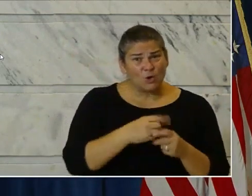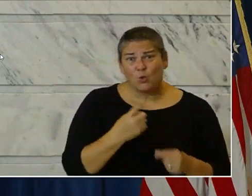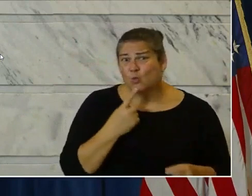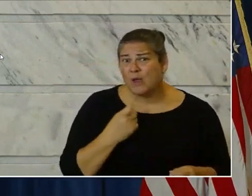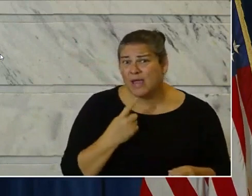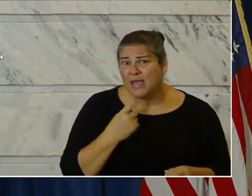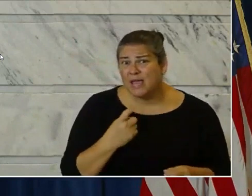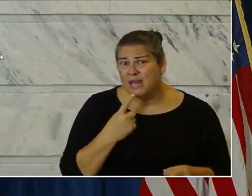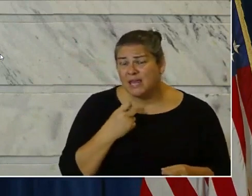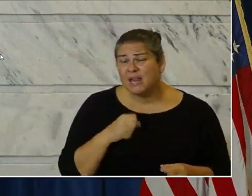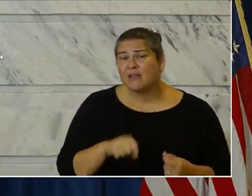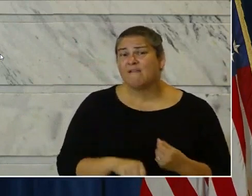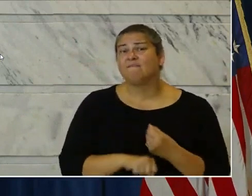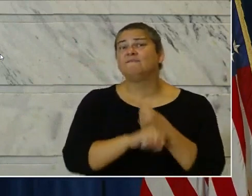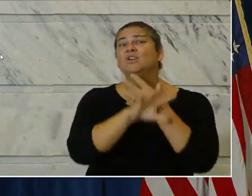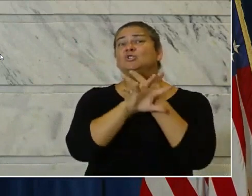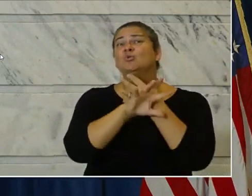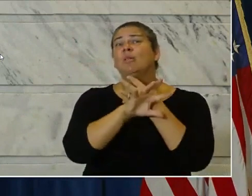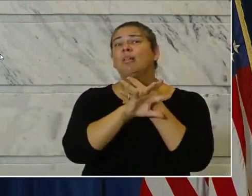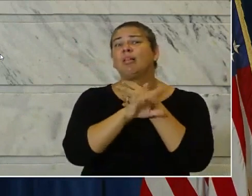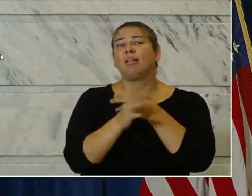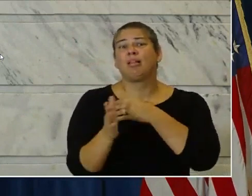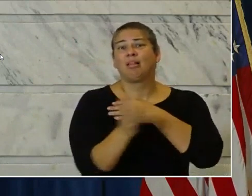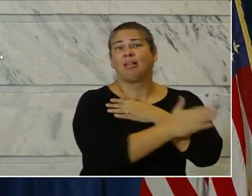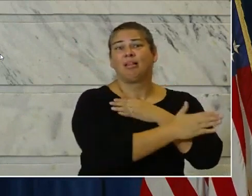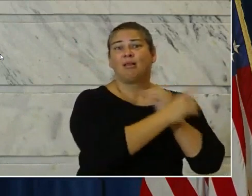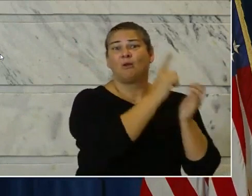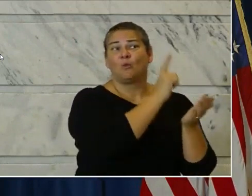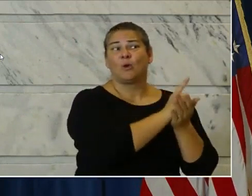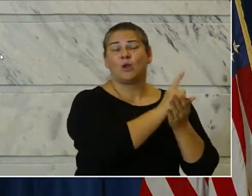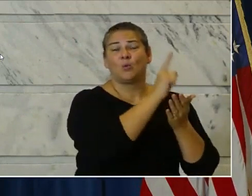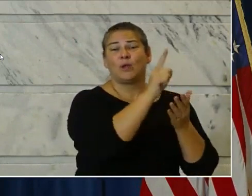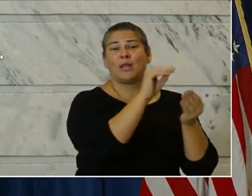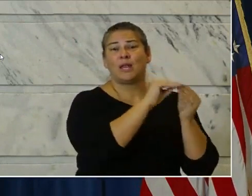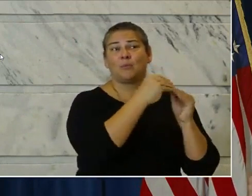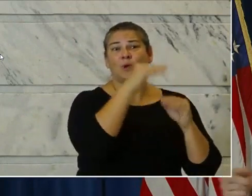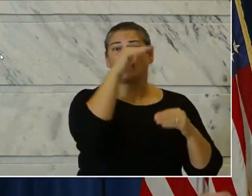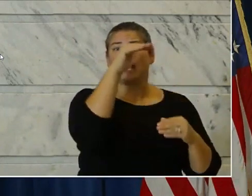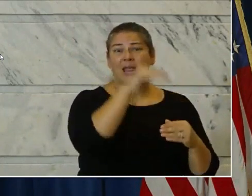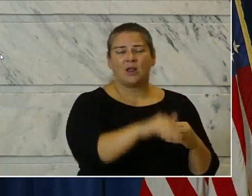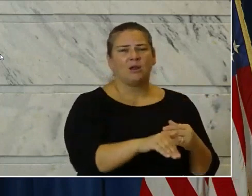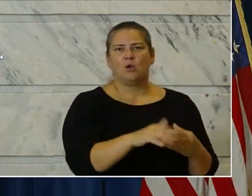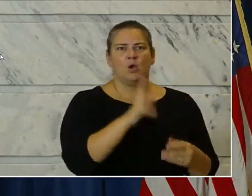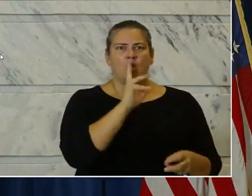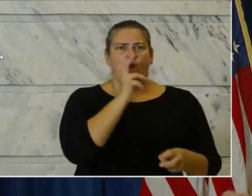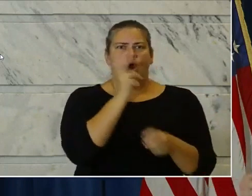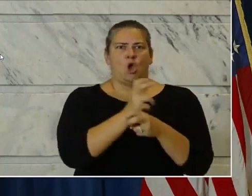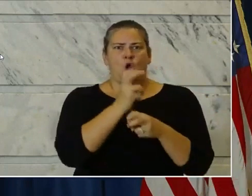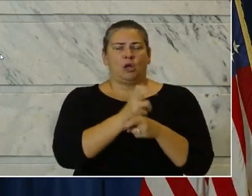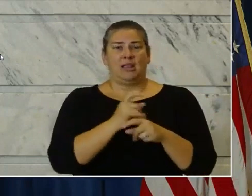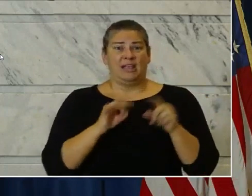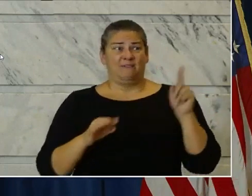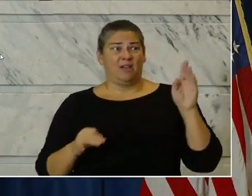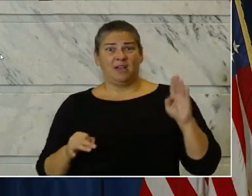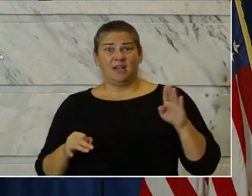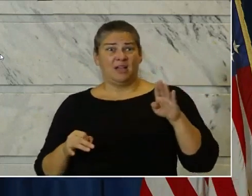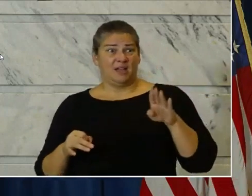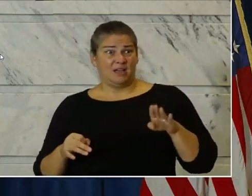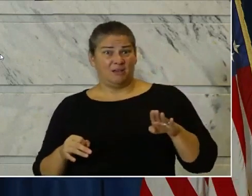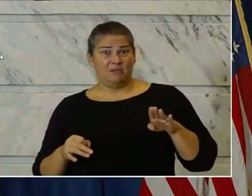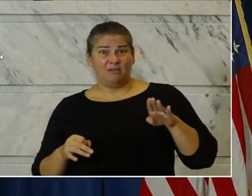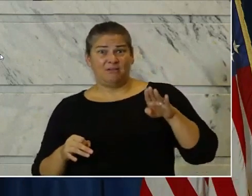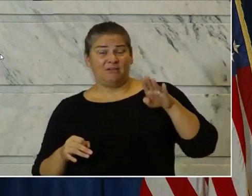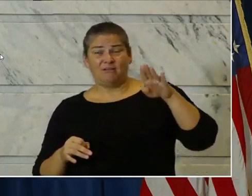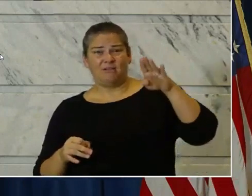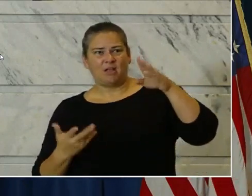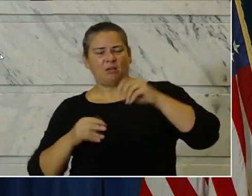it's virtual learning. Hopefully in a week, you can get those numbers down. But it's going to be really hard to get those numbers down if you don't do it.